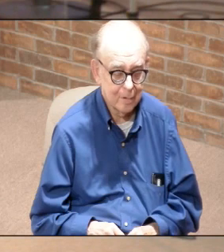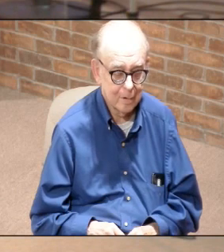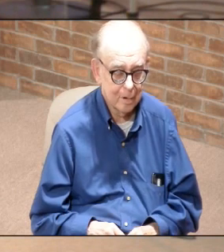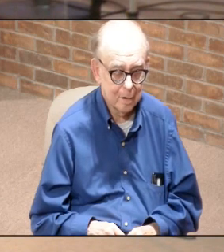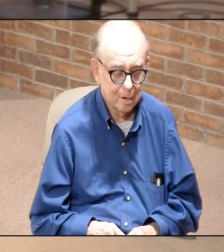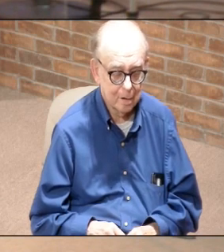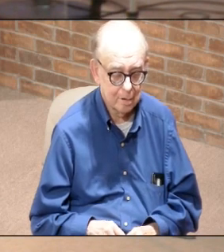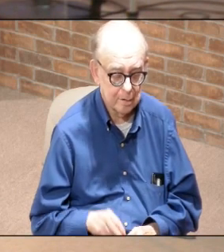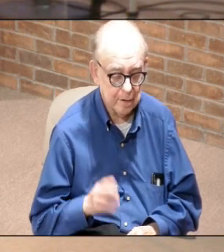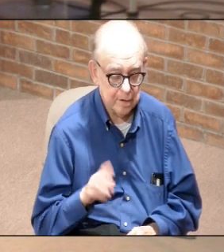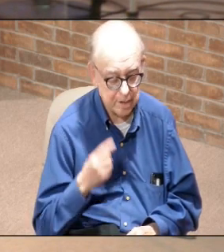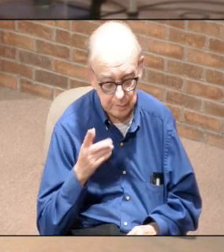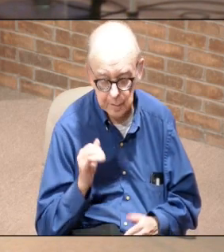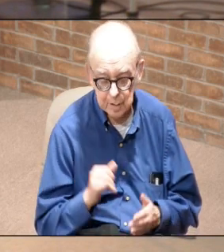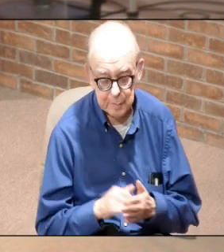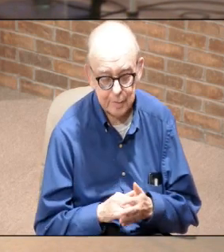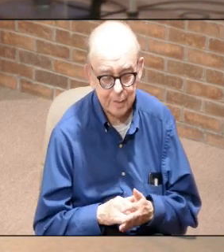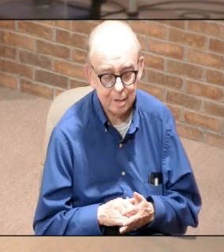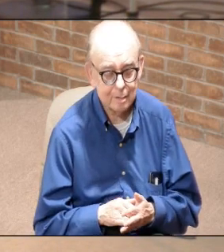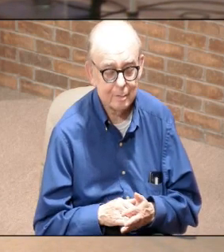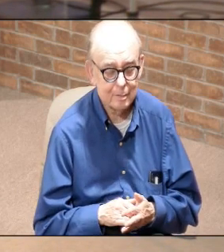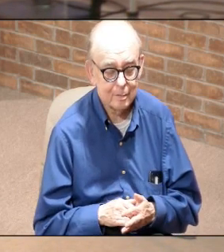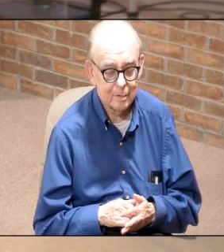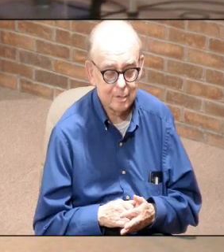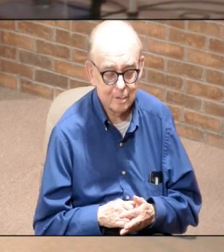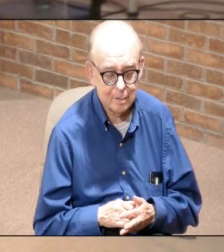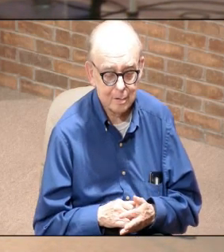But you would have never thought it.